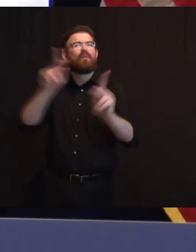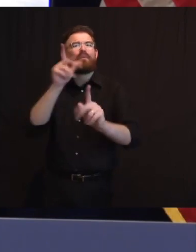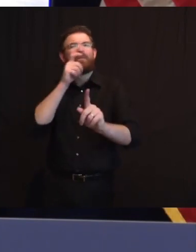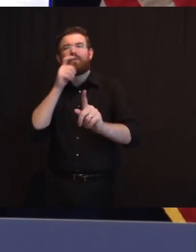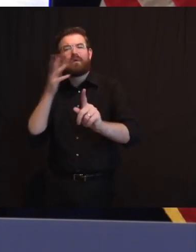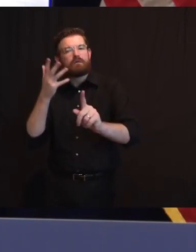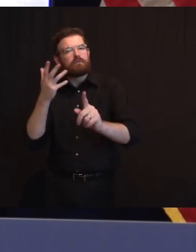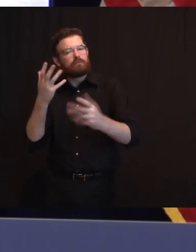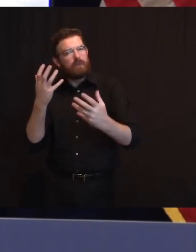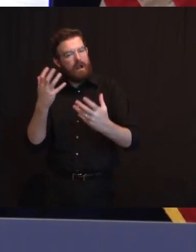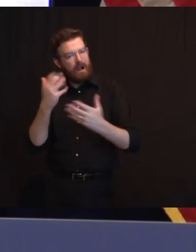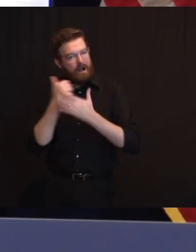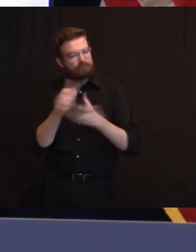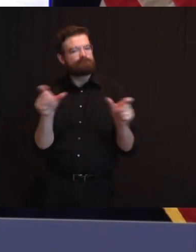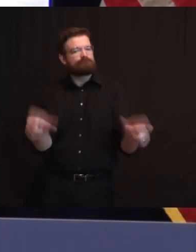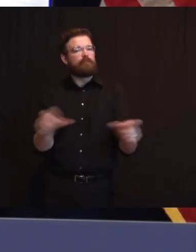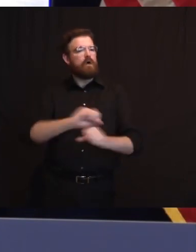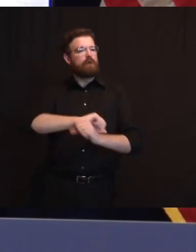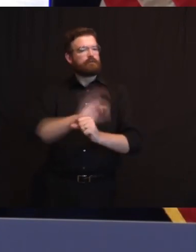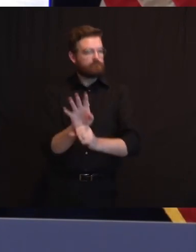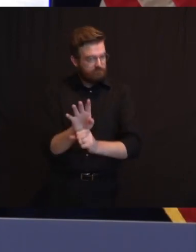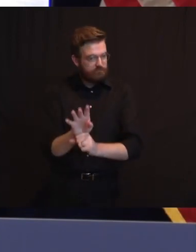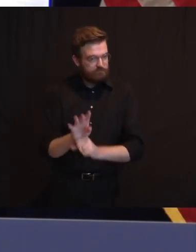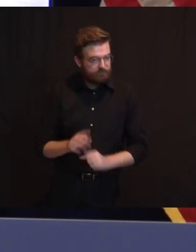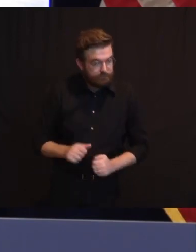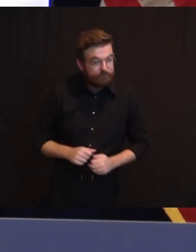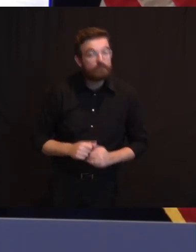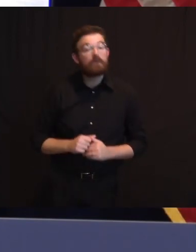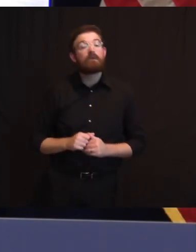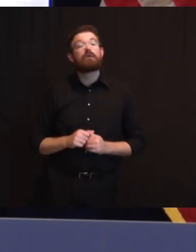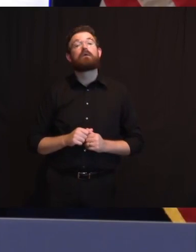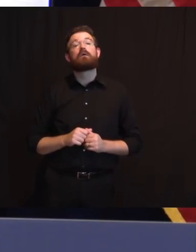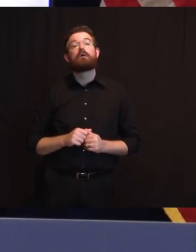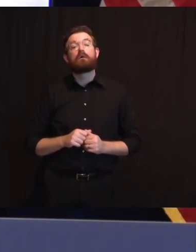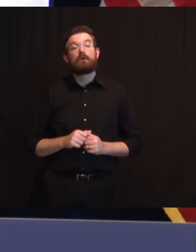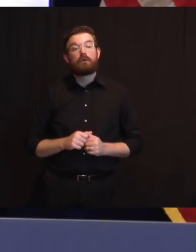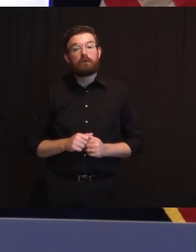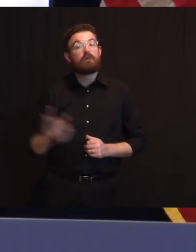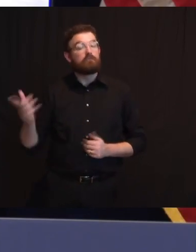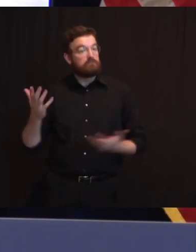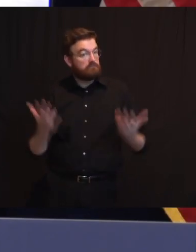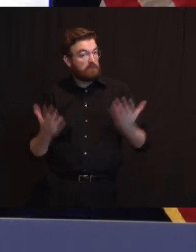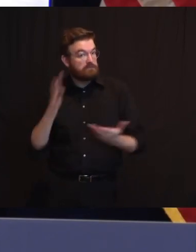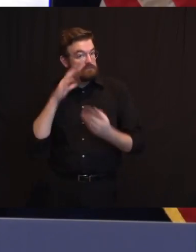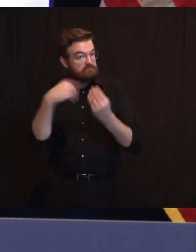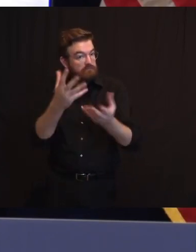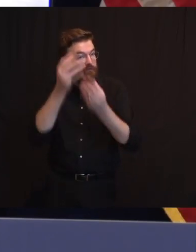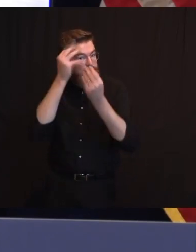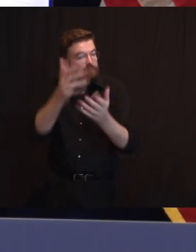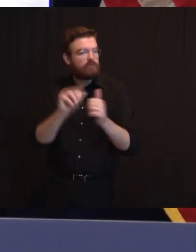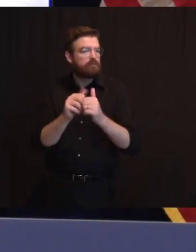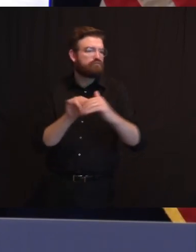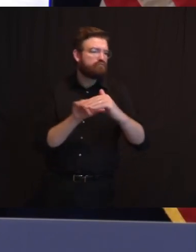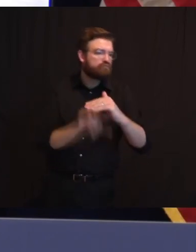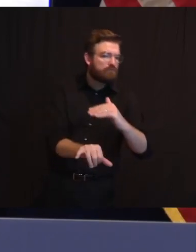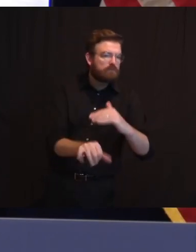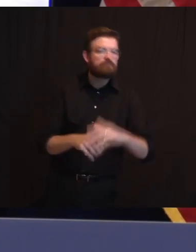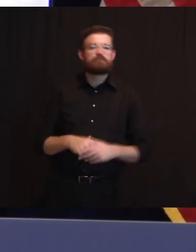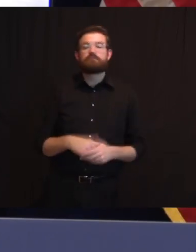such as self-isolation. Contact tracers can help you. If you need a place to stay so you don't infect your family, there are